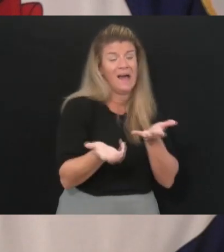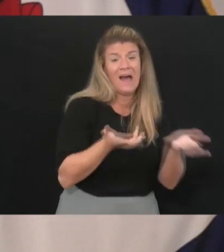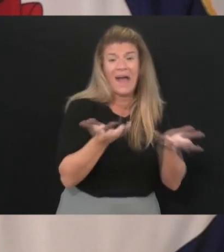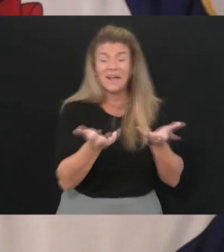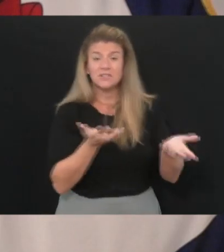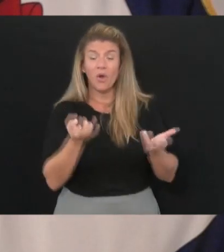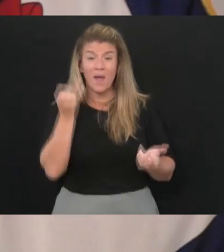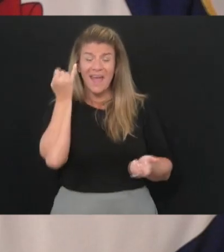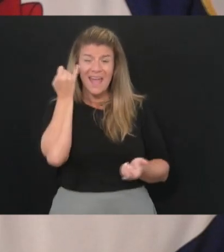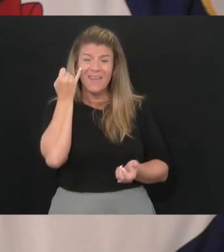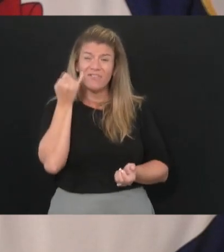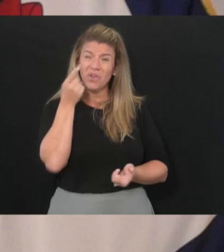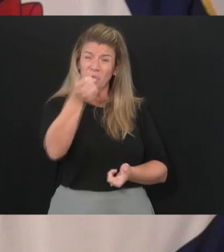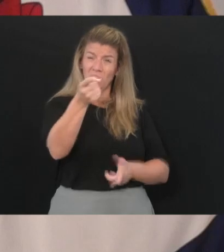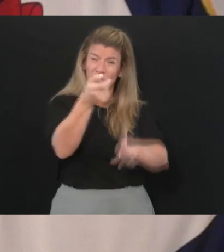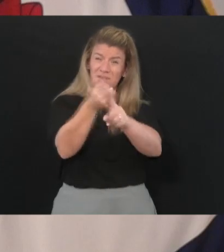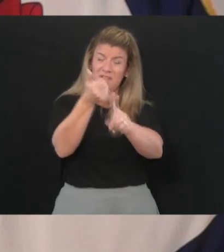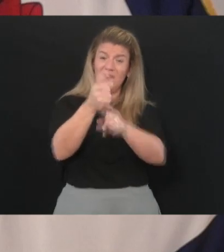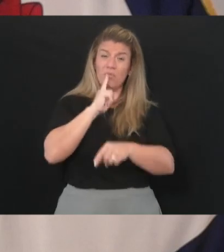a landlord, please,